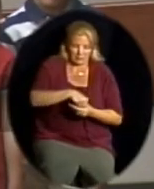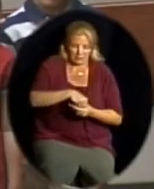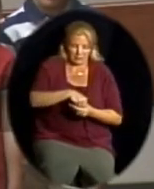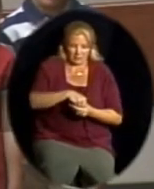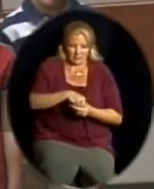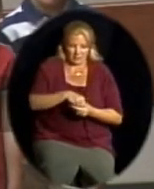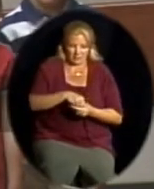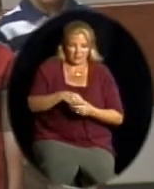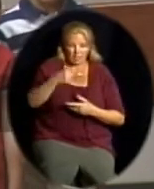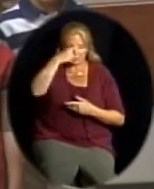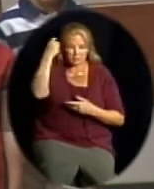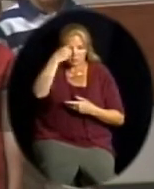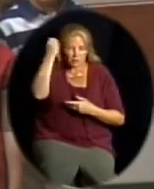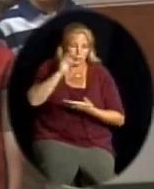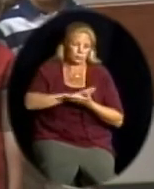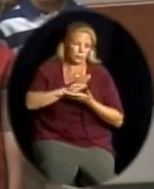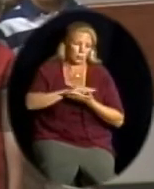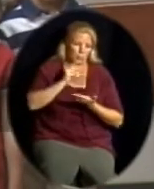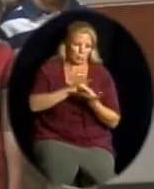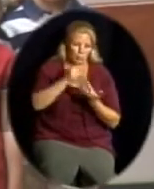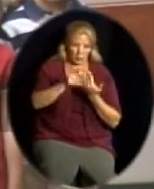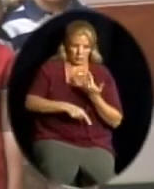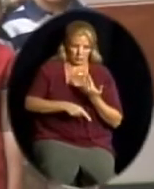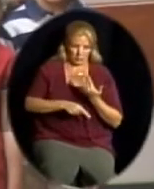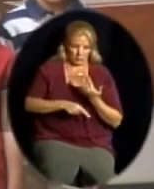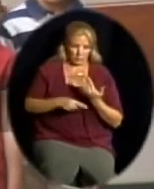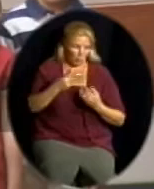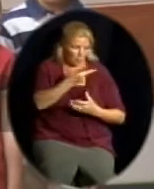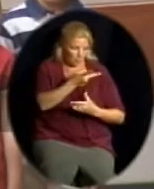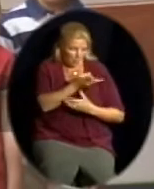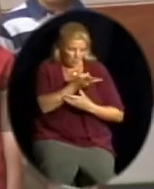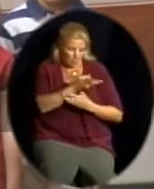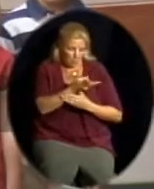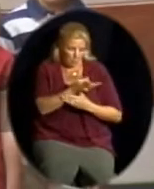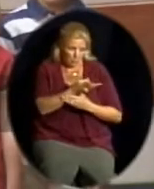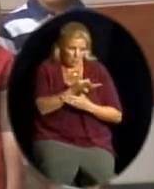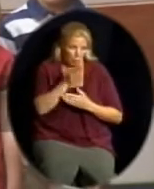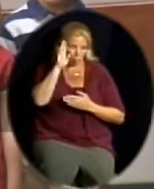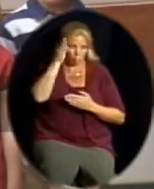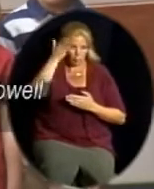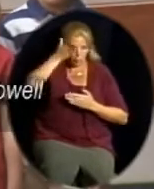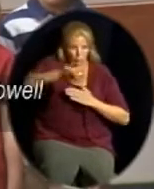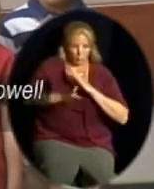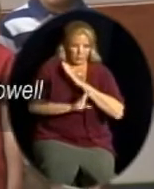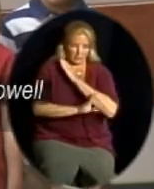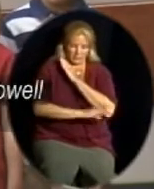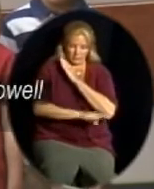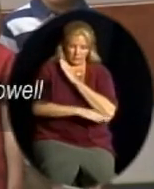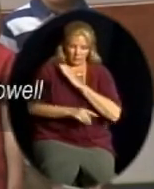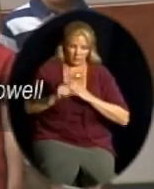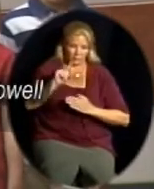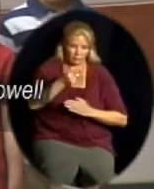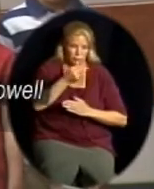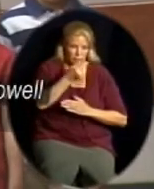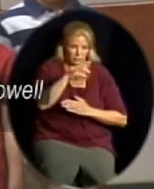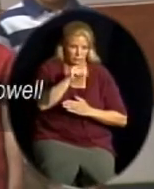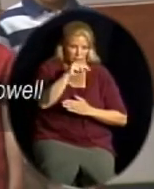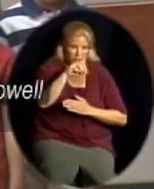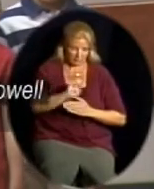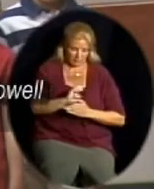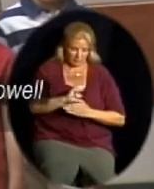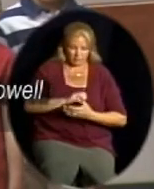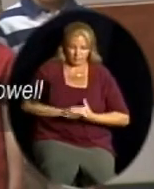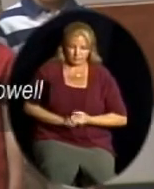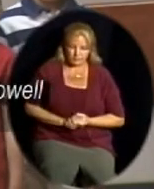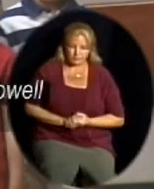first grade. And we have Grayson Howe and Avery Poindexter, and they're going to lead us in our Pledge of Allegiance,